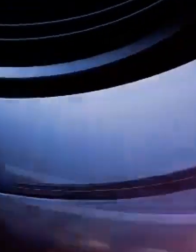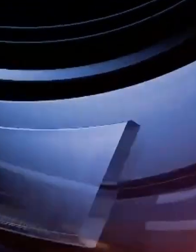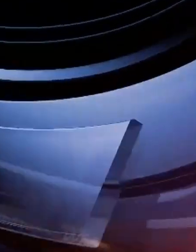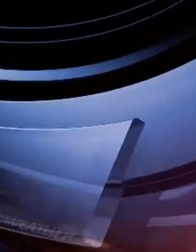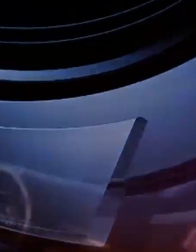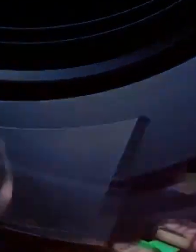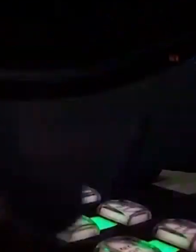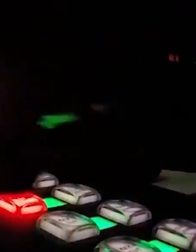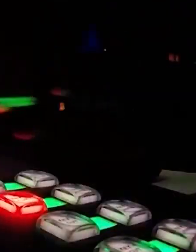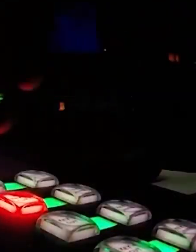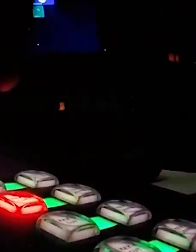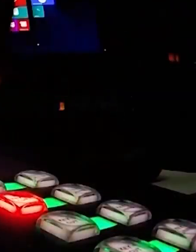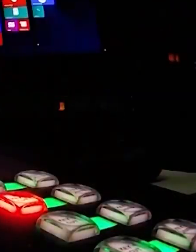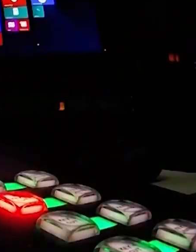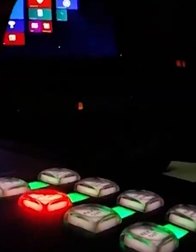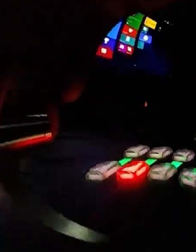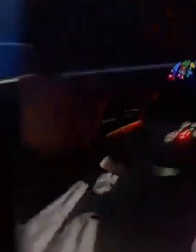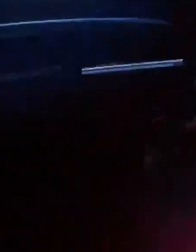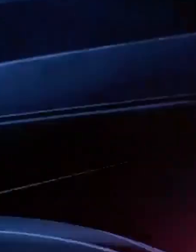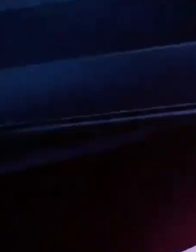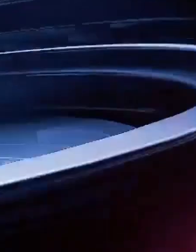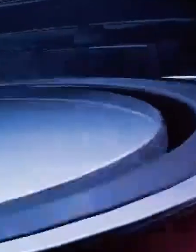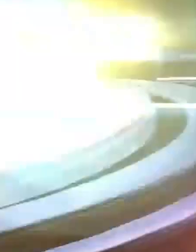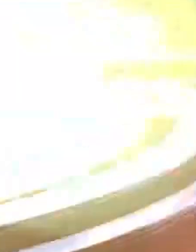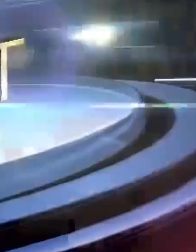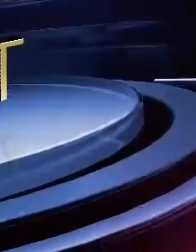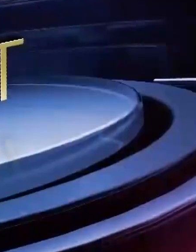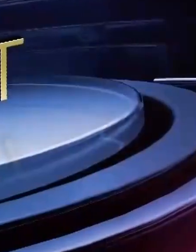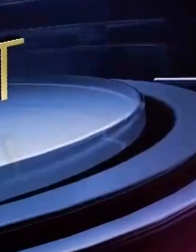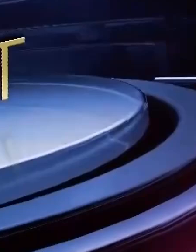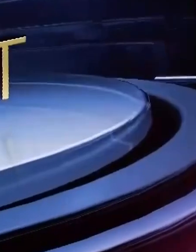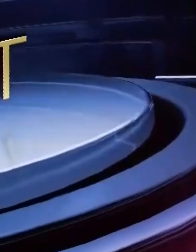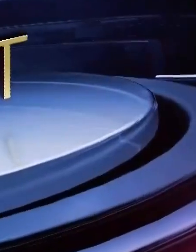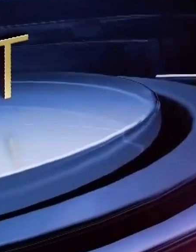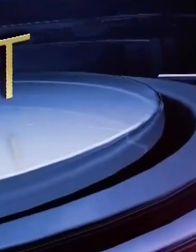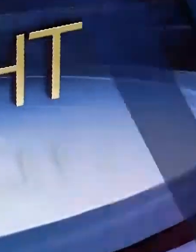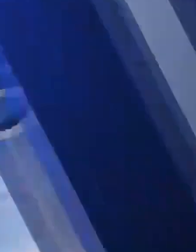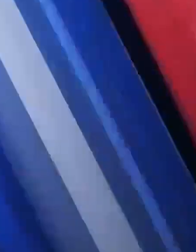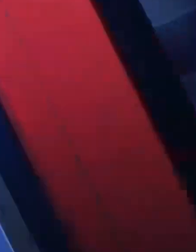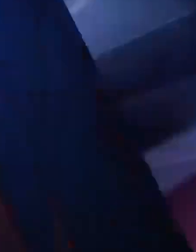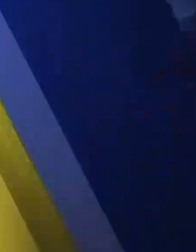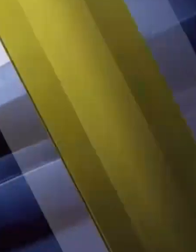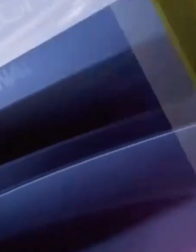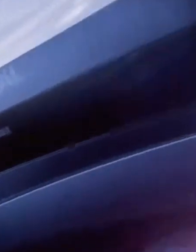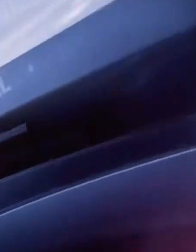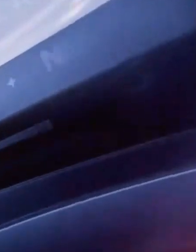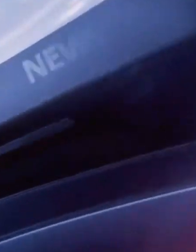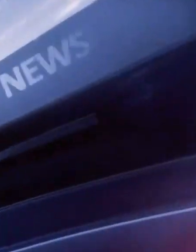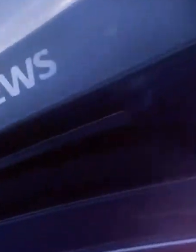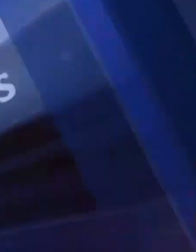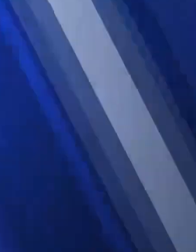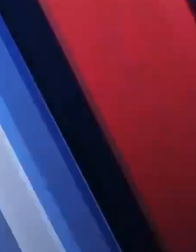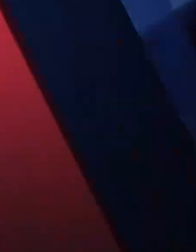Broadcasting from our studios in the Pine St. Michael, this is CBC NewsNight, starting now.